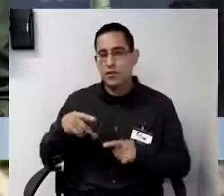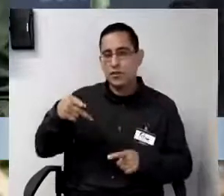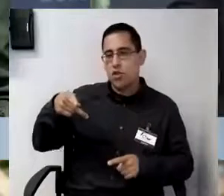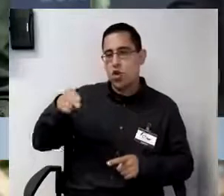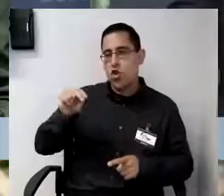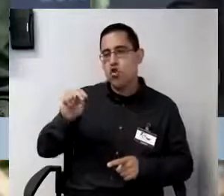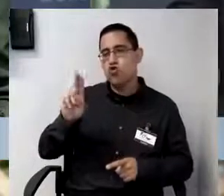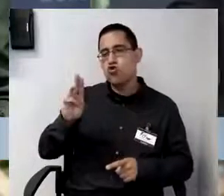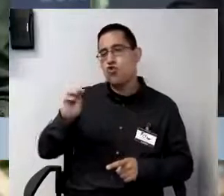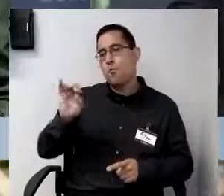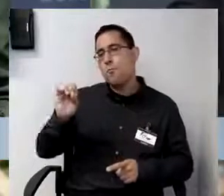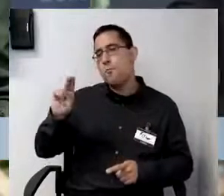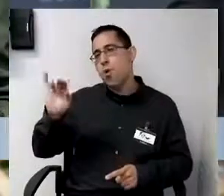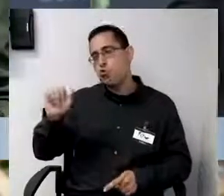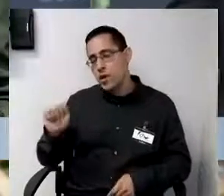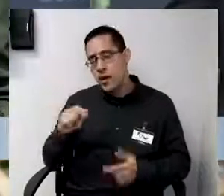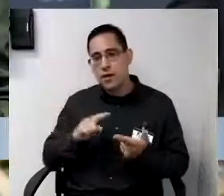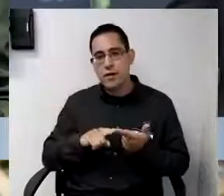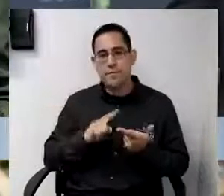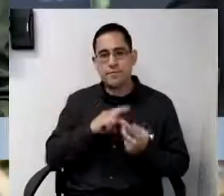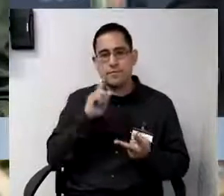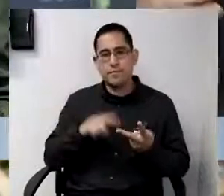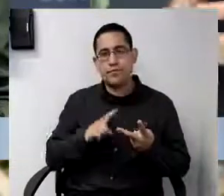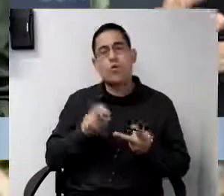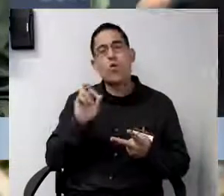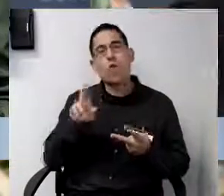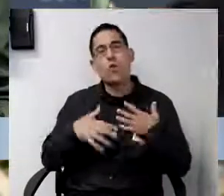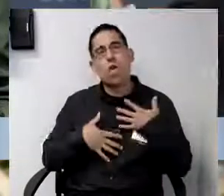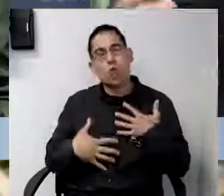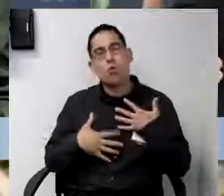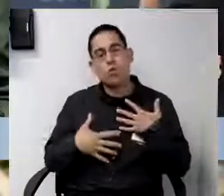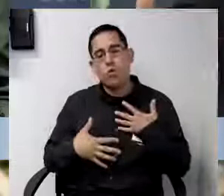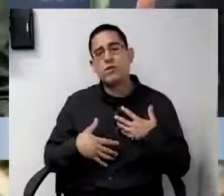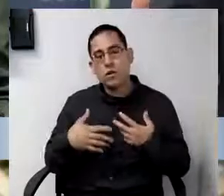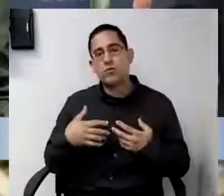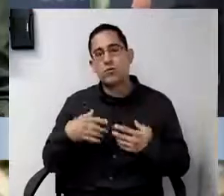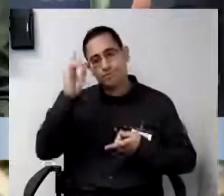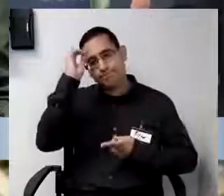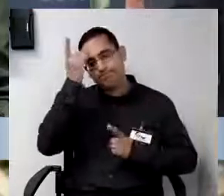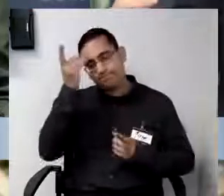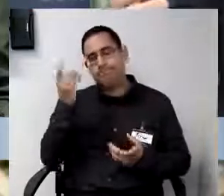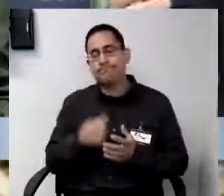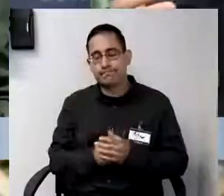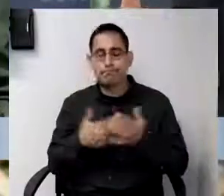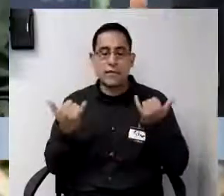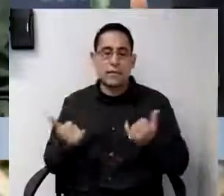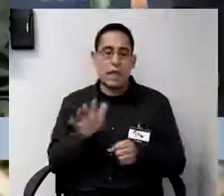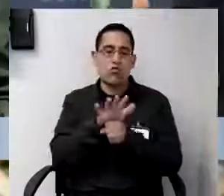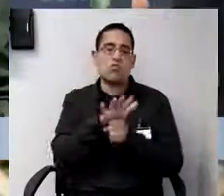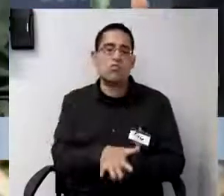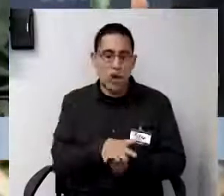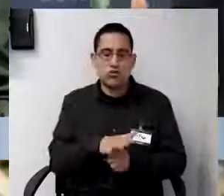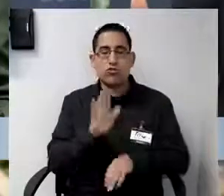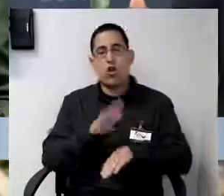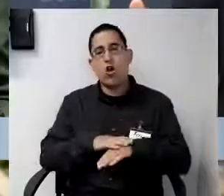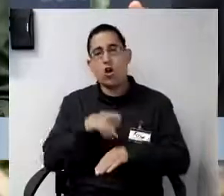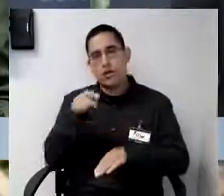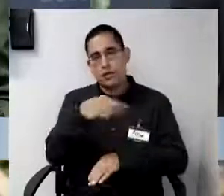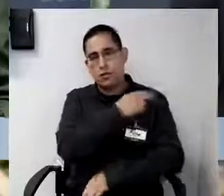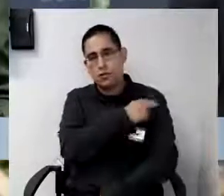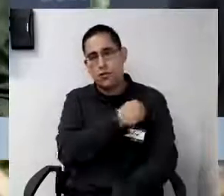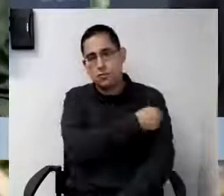that we wouldn't already see. So that's what's really putting the pressure on the hospital. So as of this morning